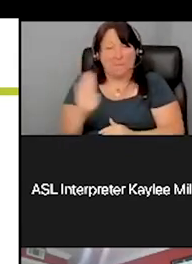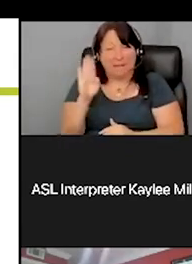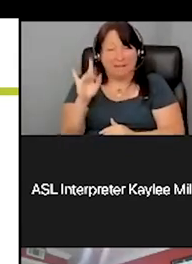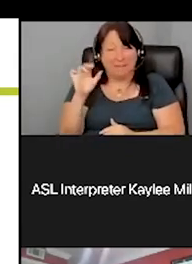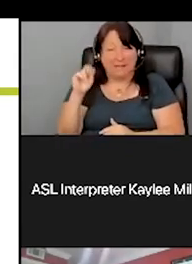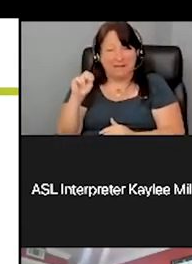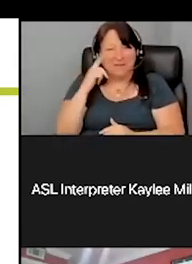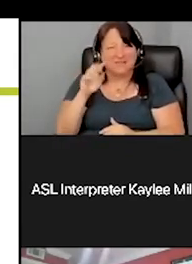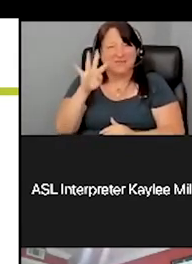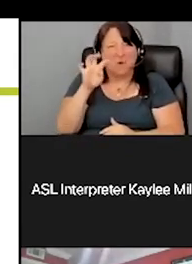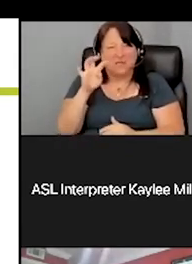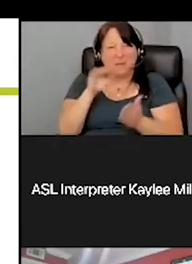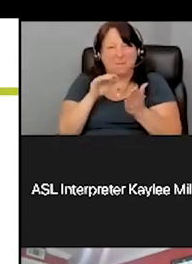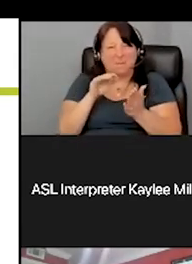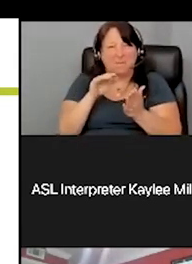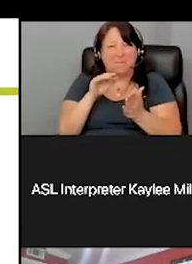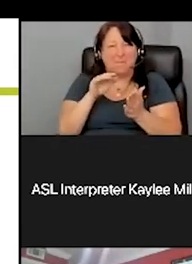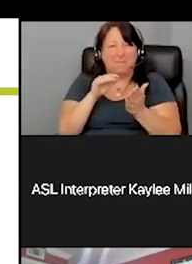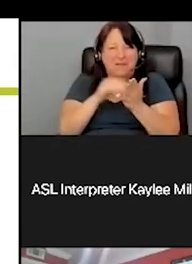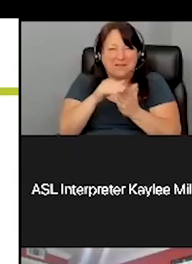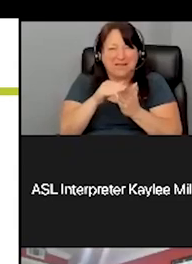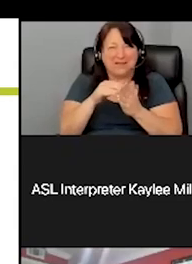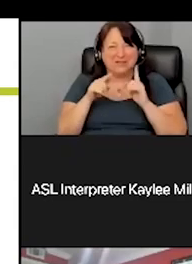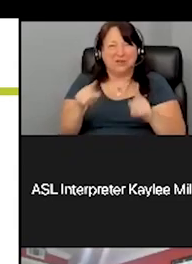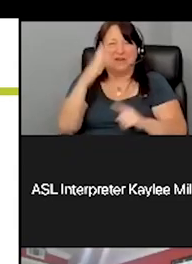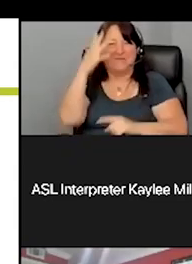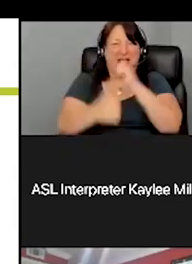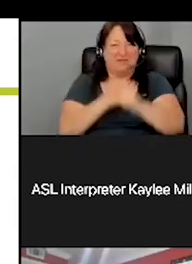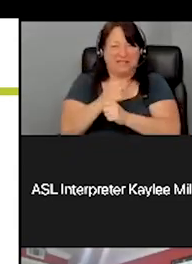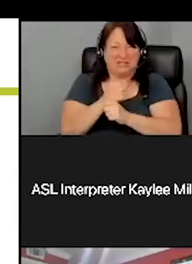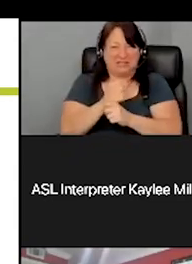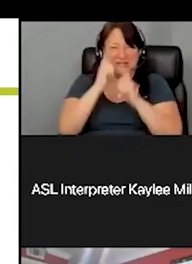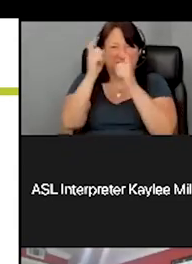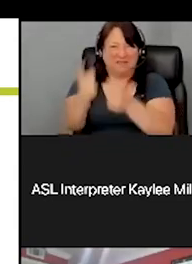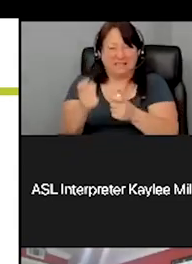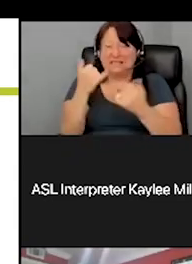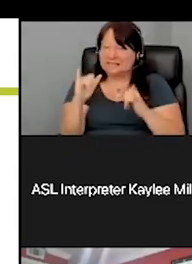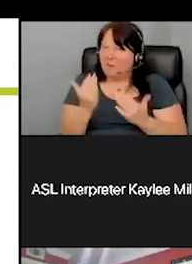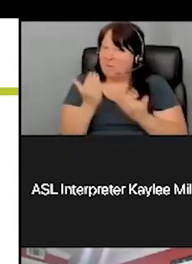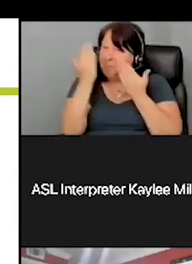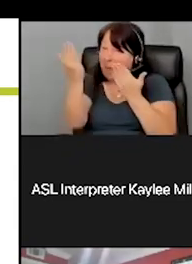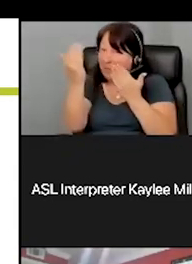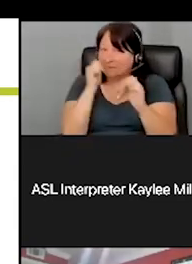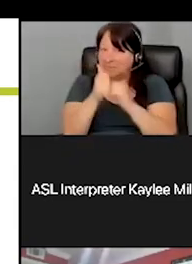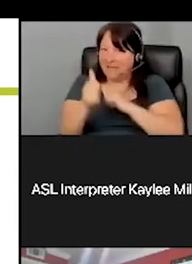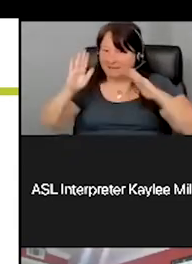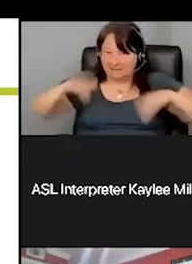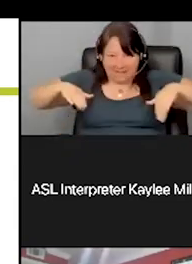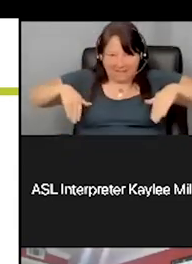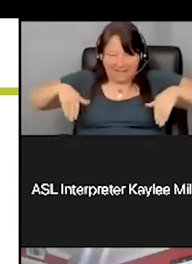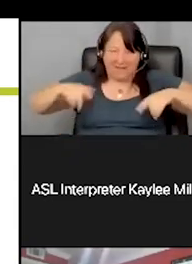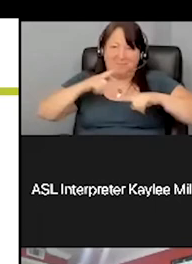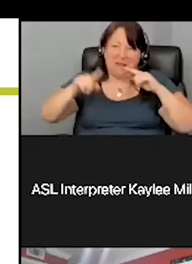of funds over 5 years. So that's how you get the $2 billion. But again, this is still a proposal. It hasn't passed, but I figure I just let you